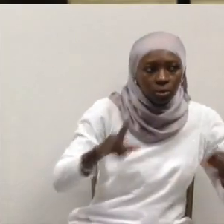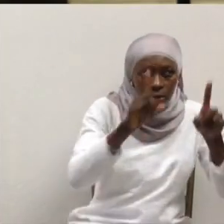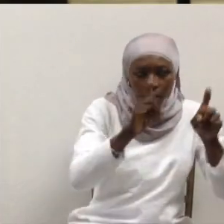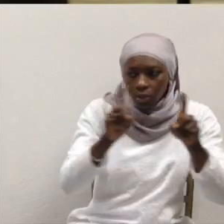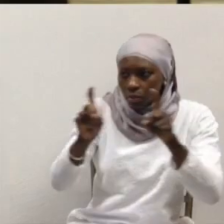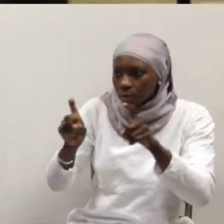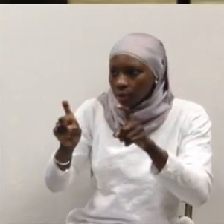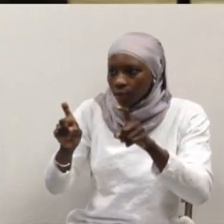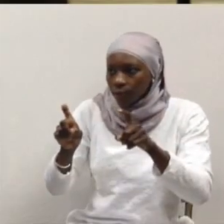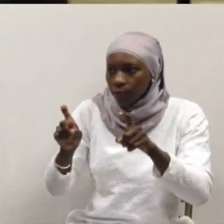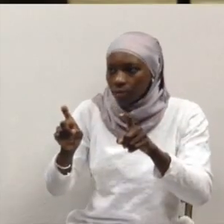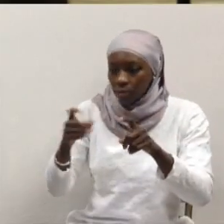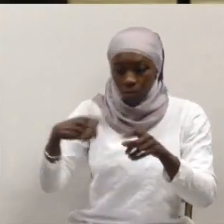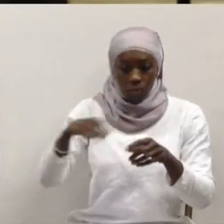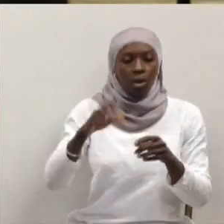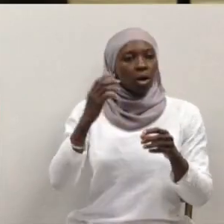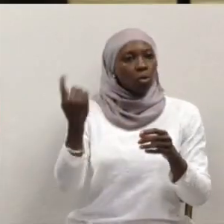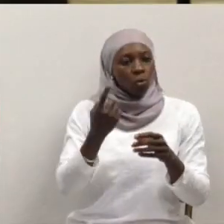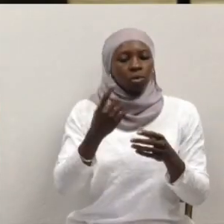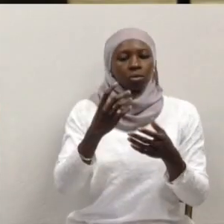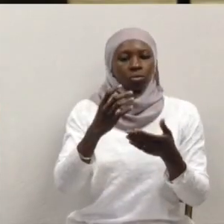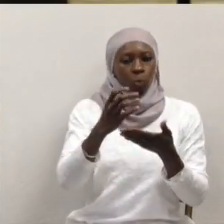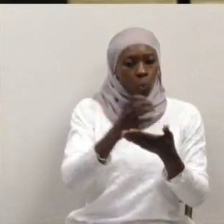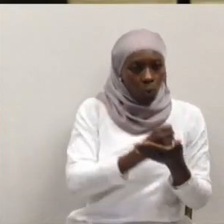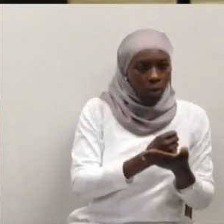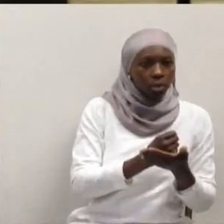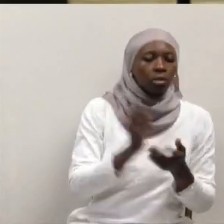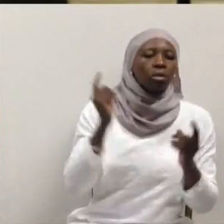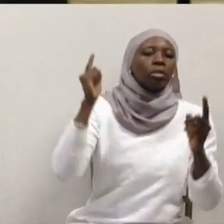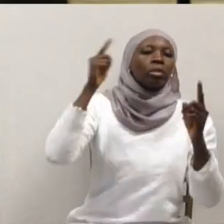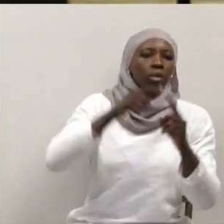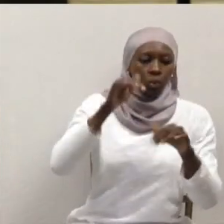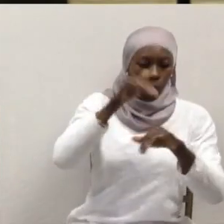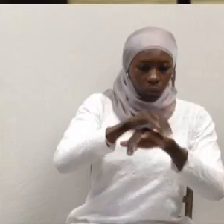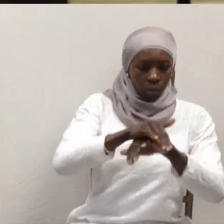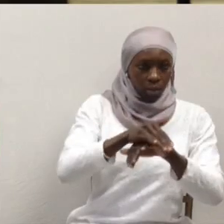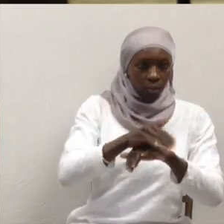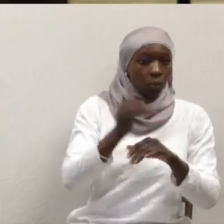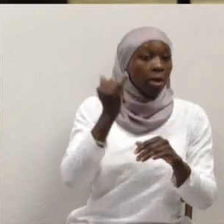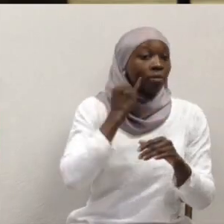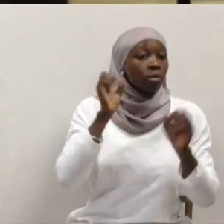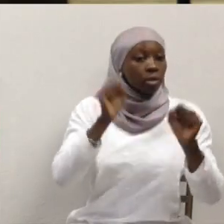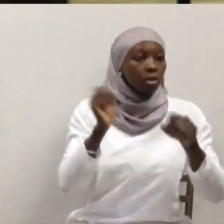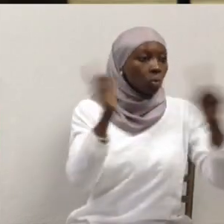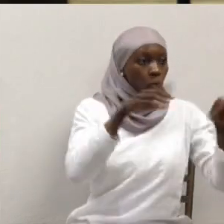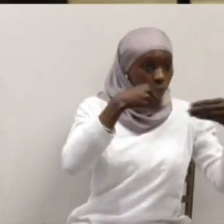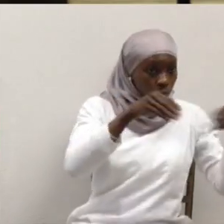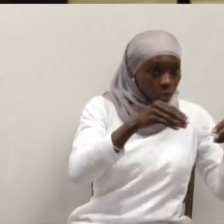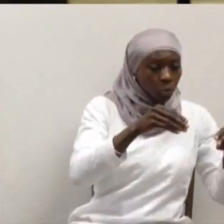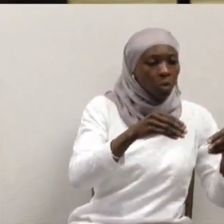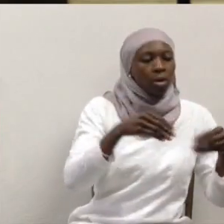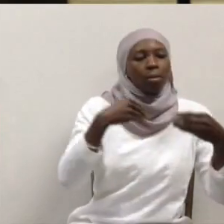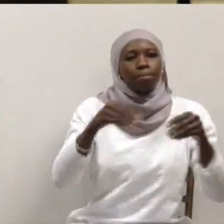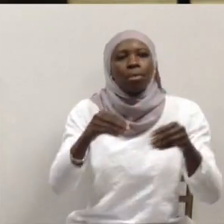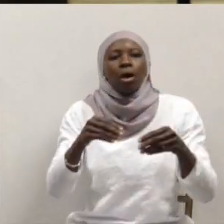We are only going to collect up until tonight at Isha. So please, if you could buy 10